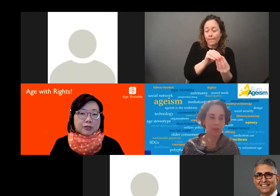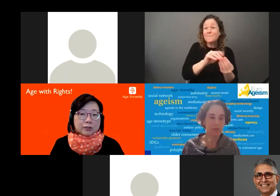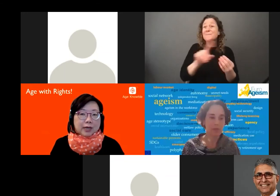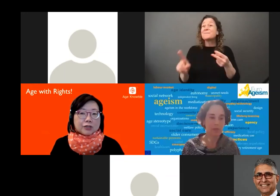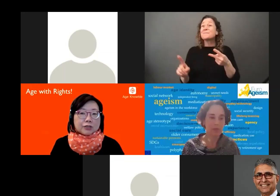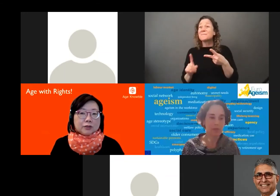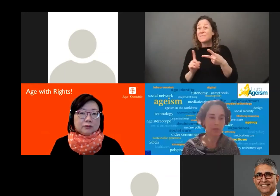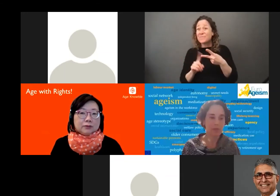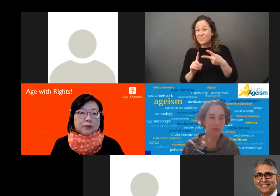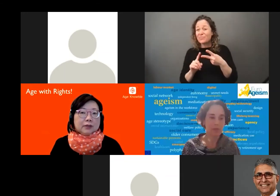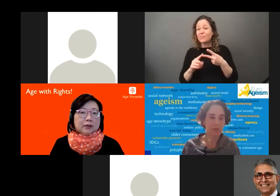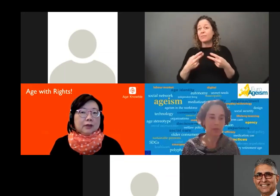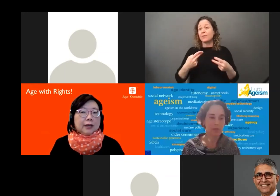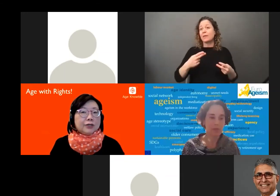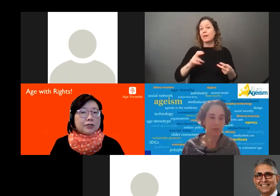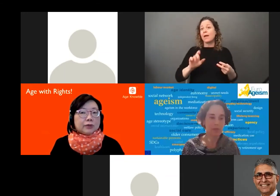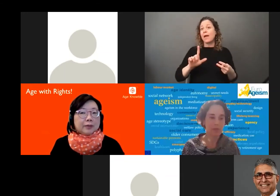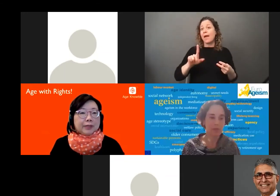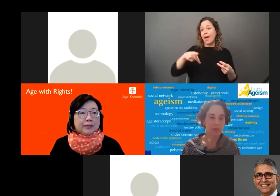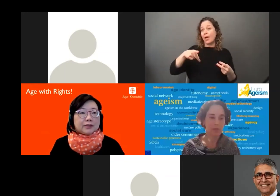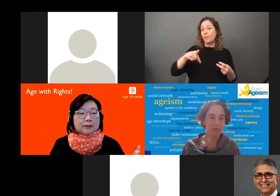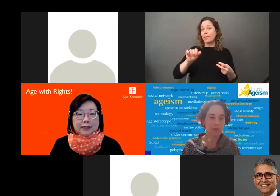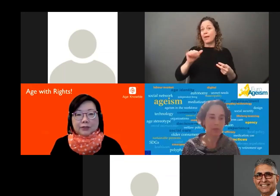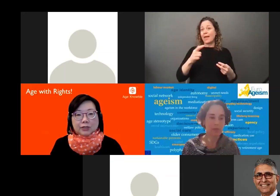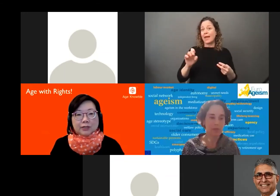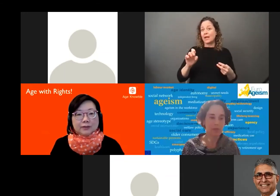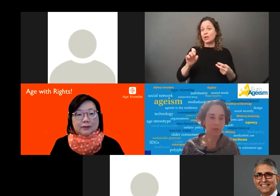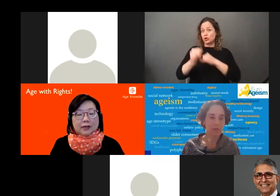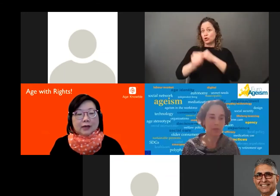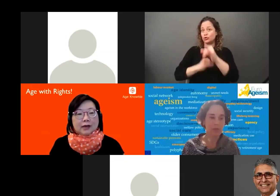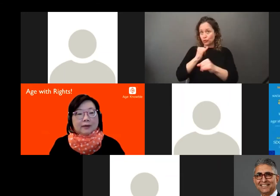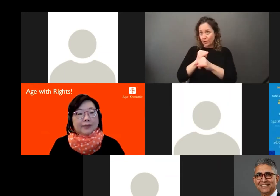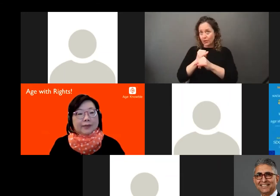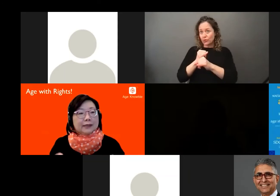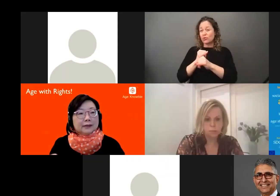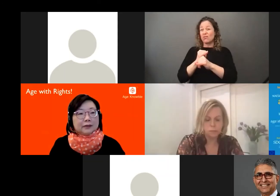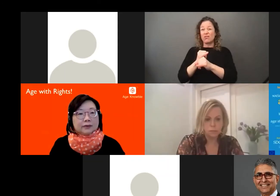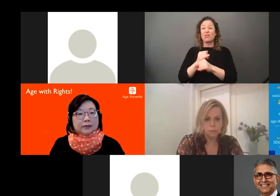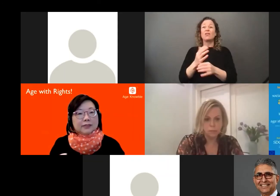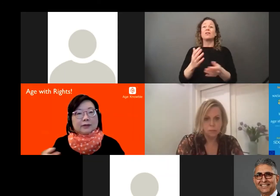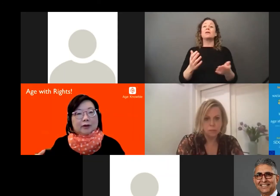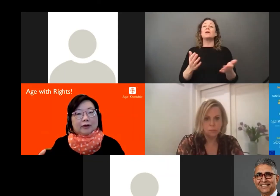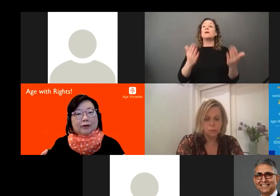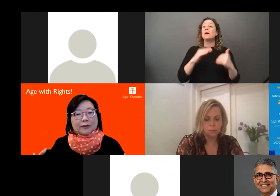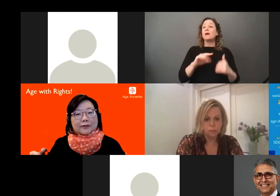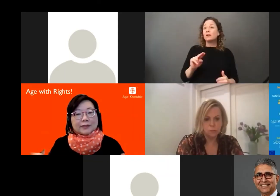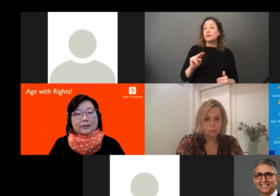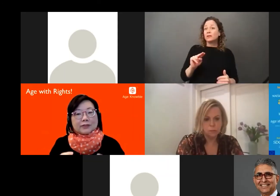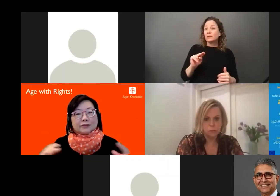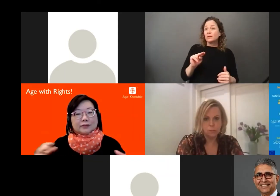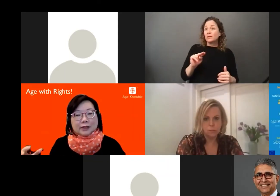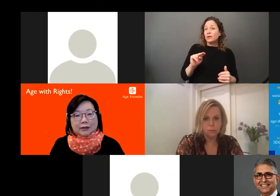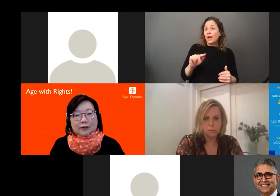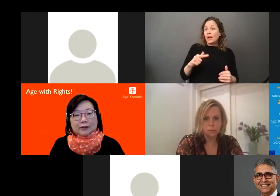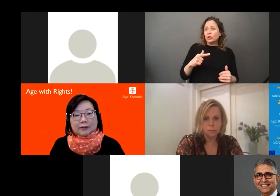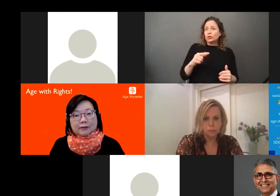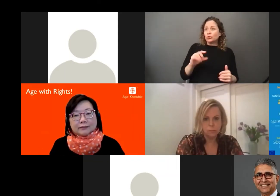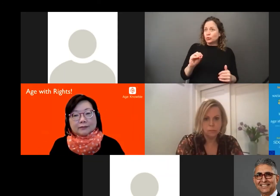Age International, NGO committees on aging. These are our sister